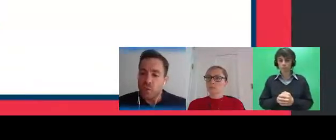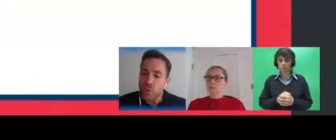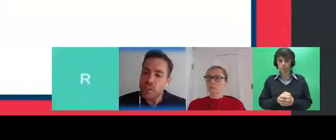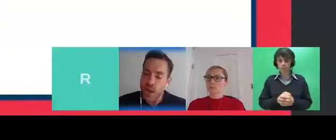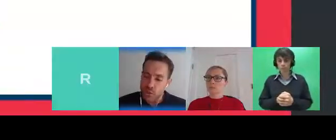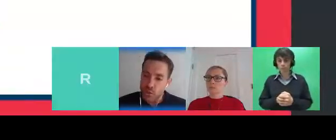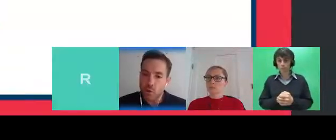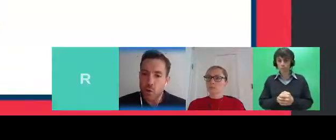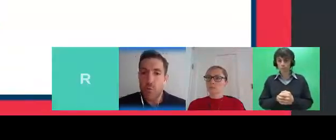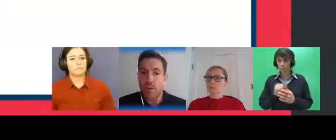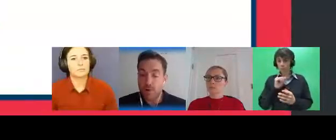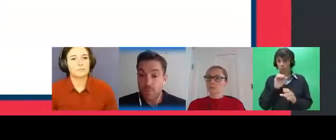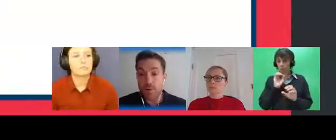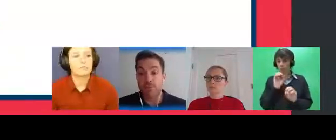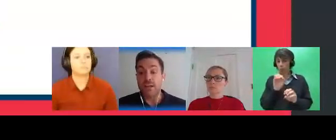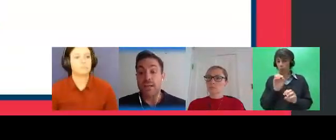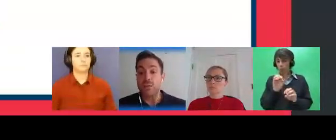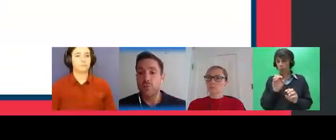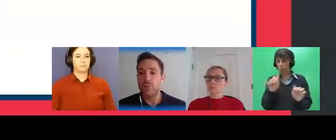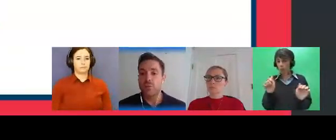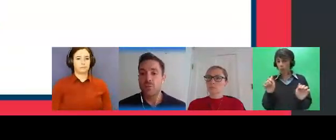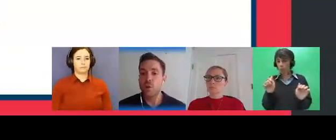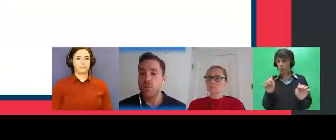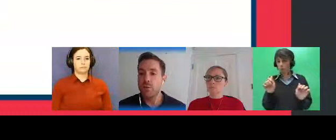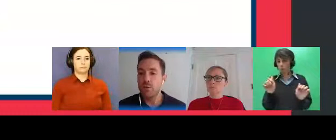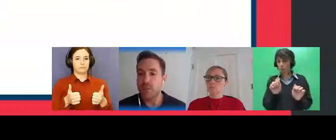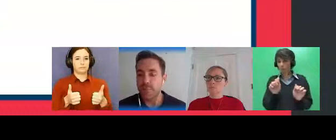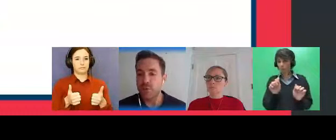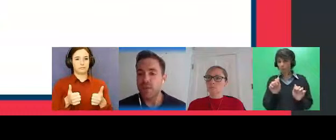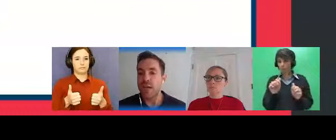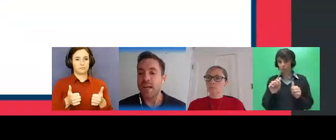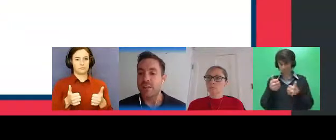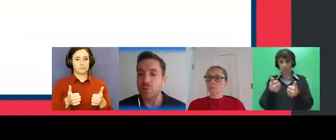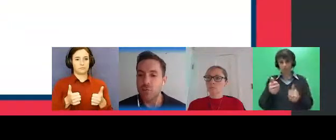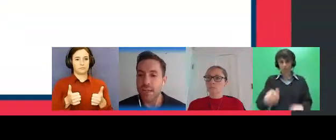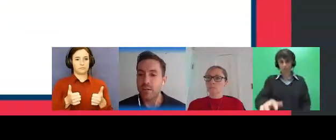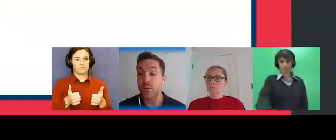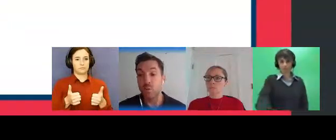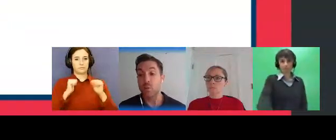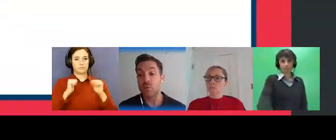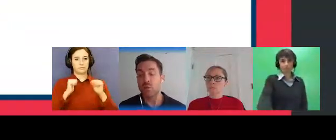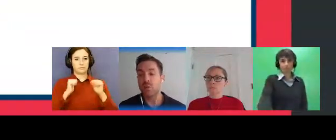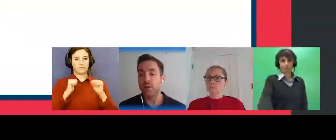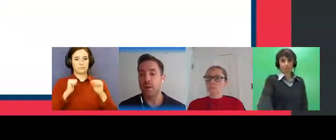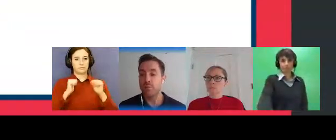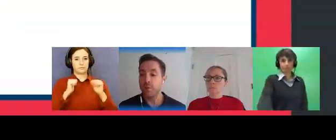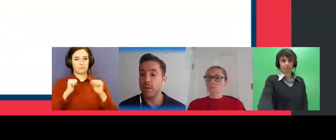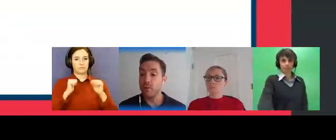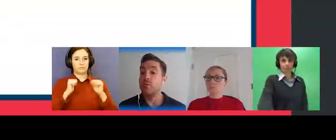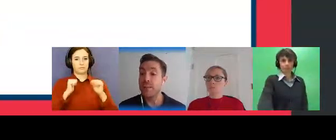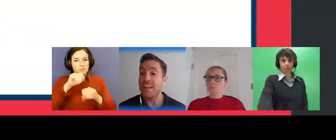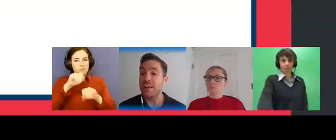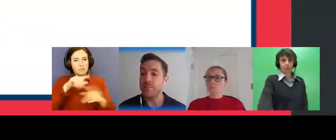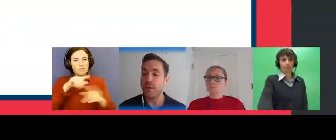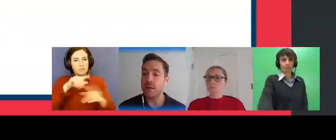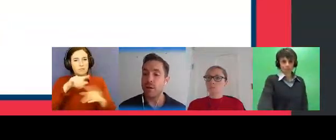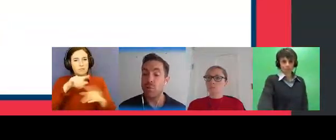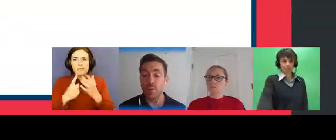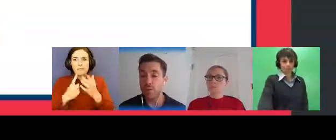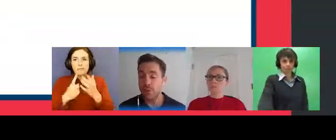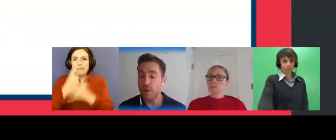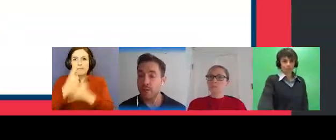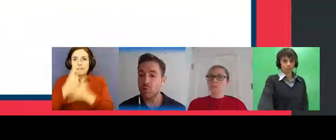So I'm just going to touch on, albeit very briefly, some of the common perceptions and ingrained thoughts that we often hear.